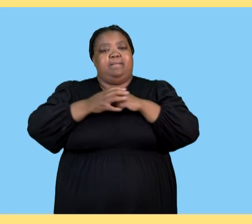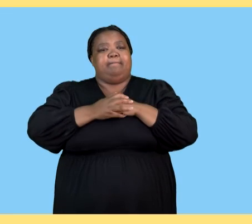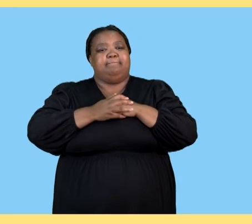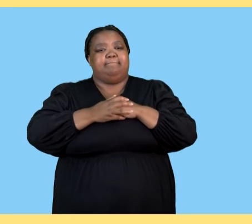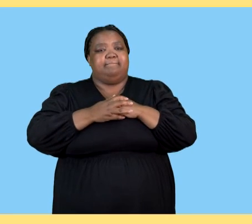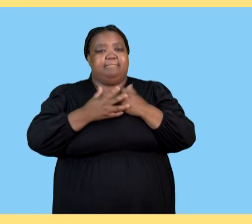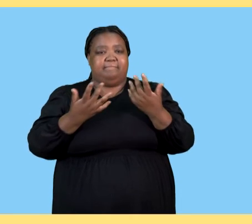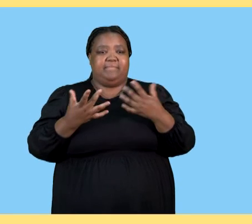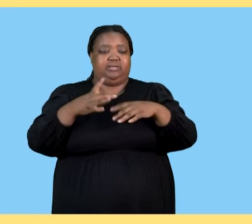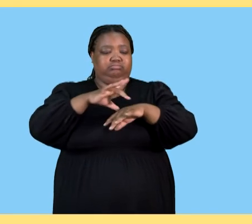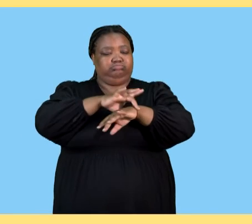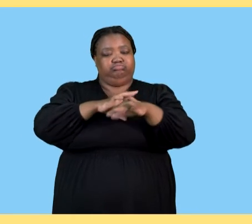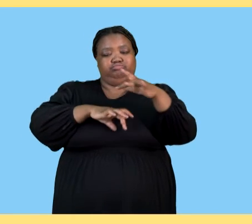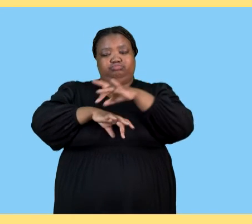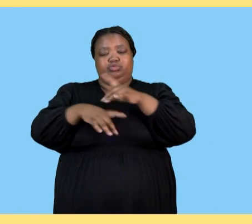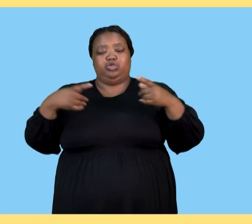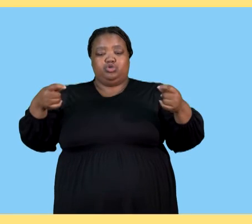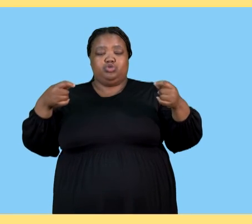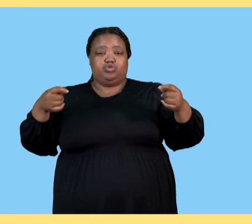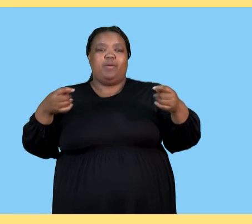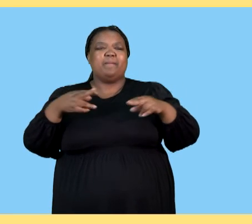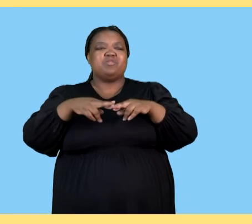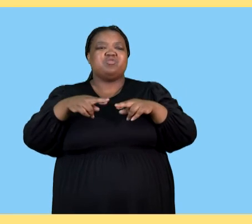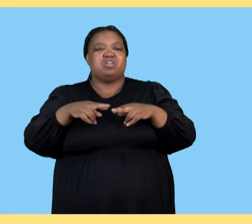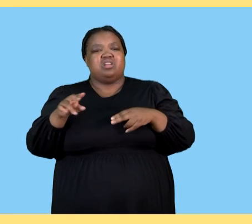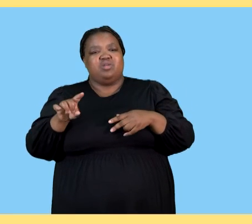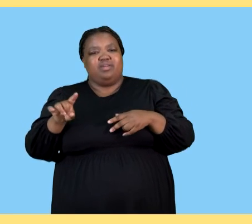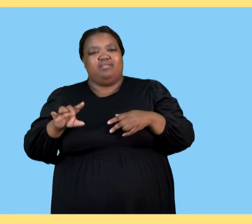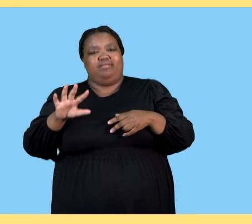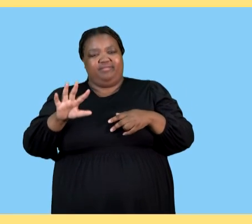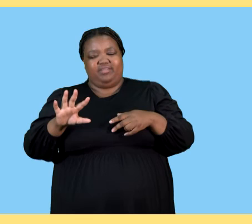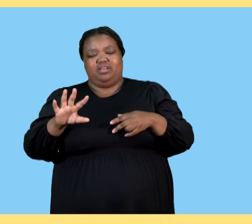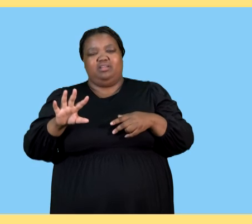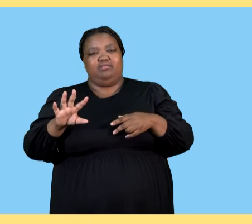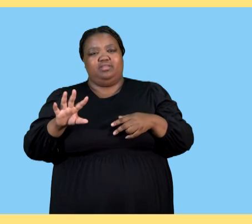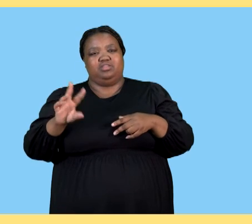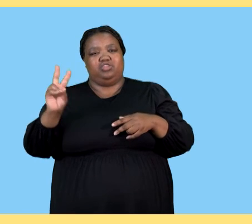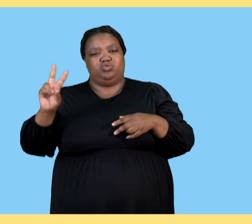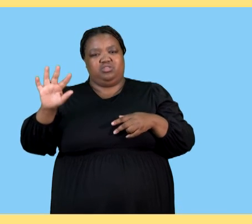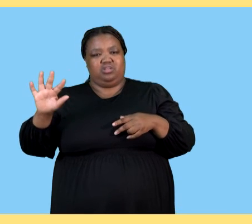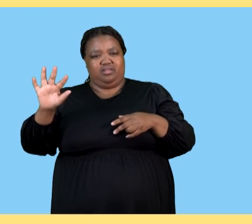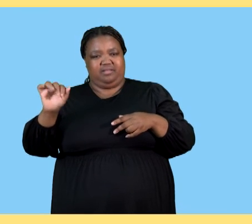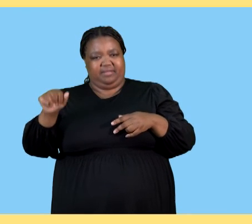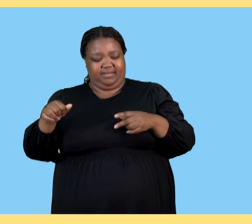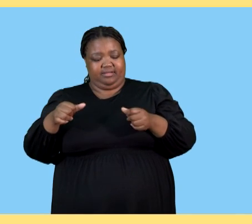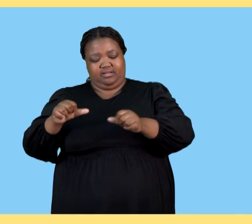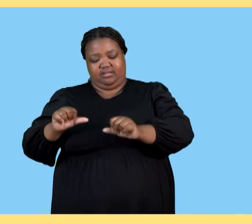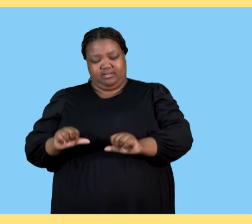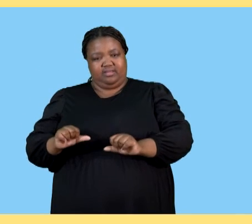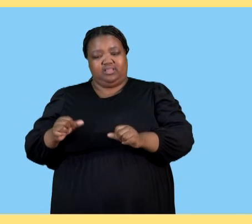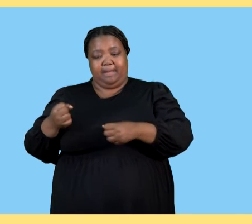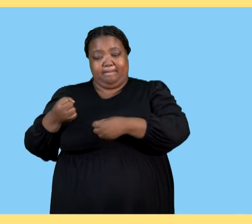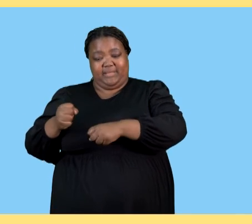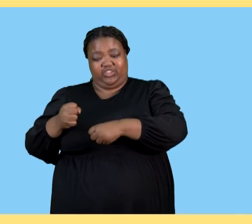rent for the accessory shop, which is 5,250. The next one